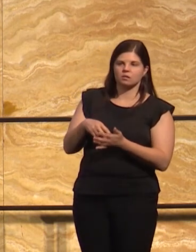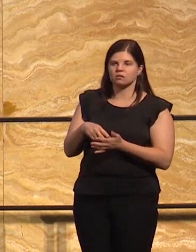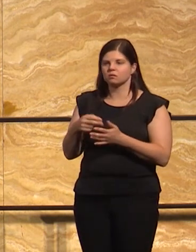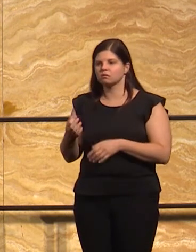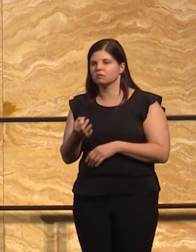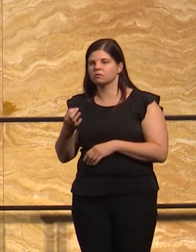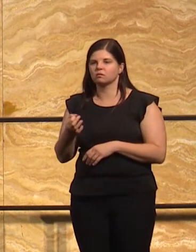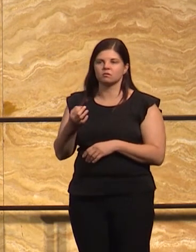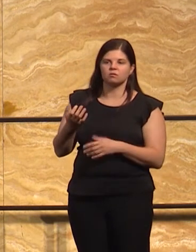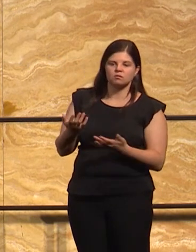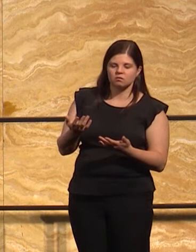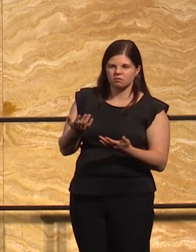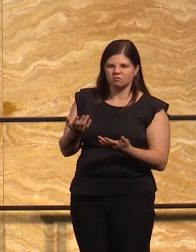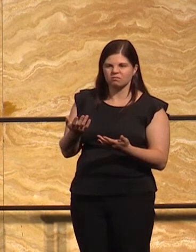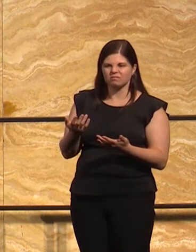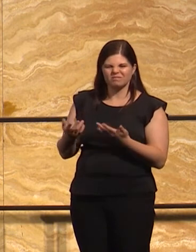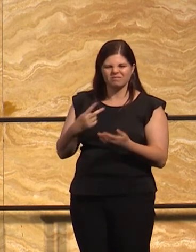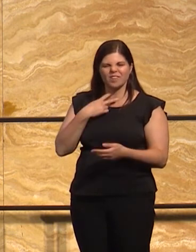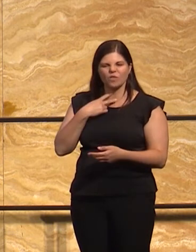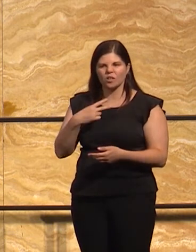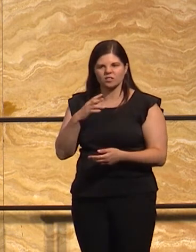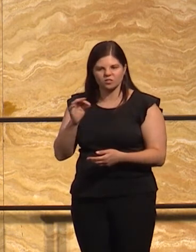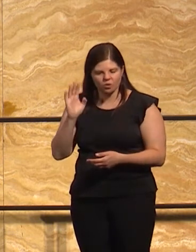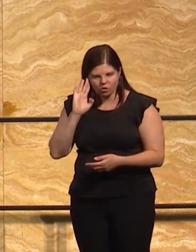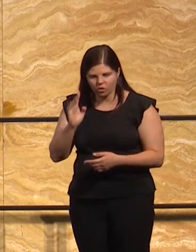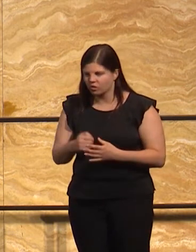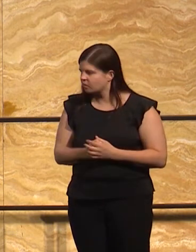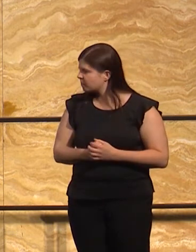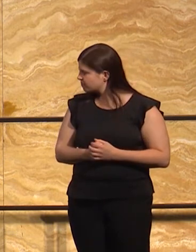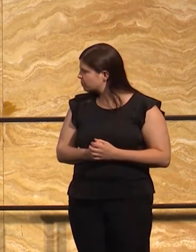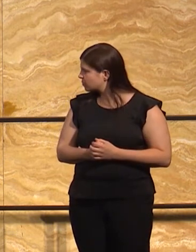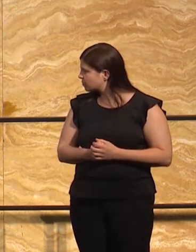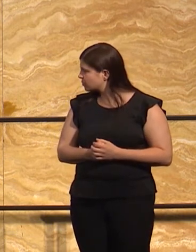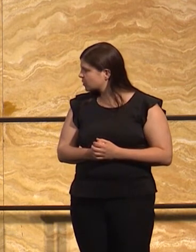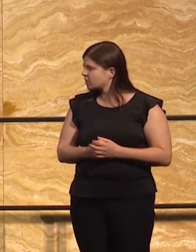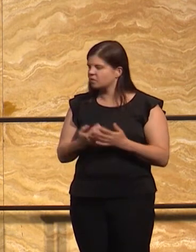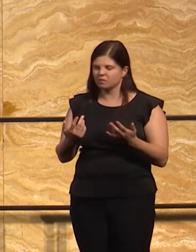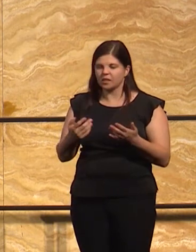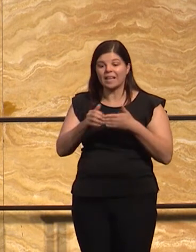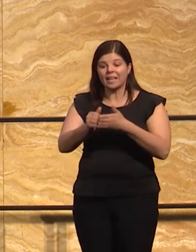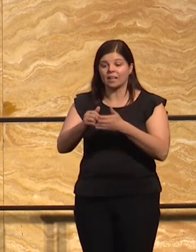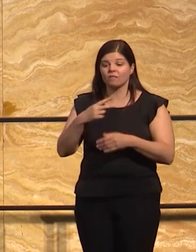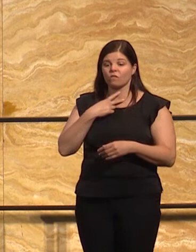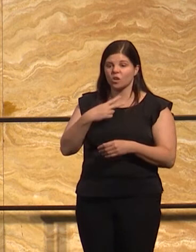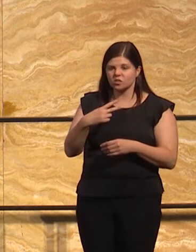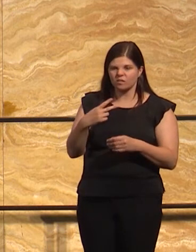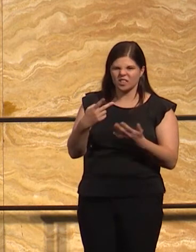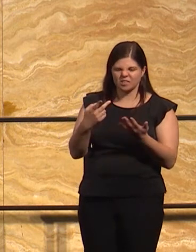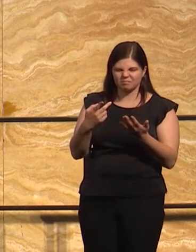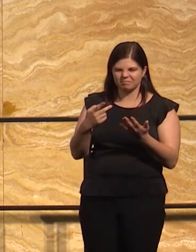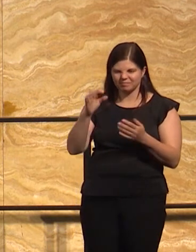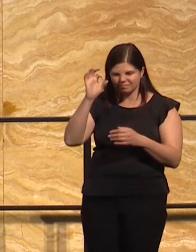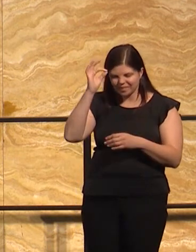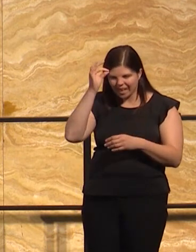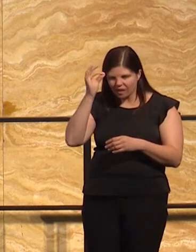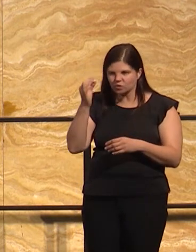in the form of the leading voices in the UN Security Council or the leading voices in terms of regional institutions, we